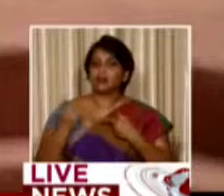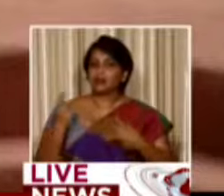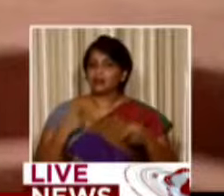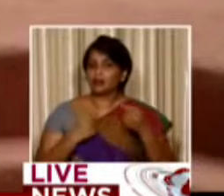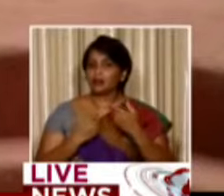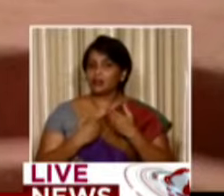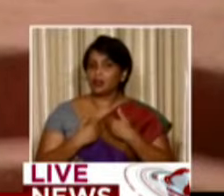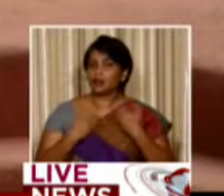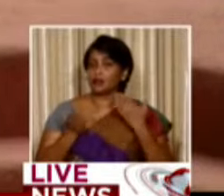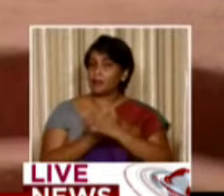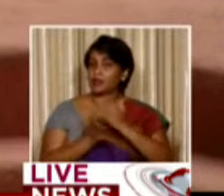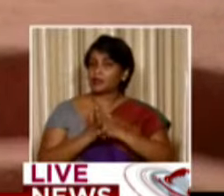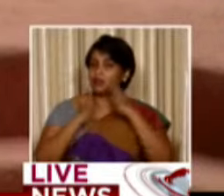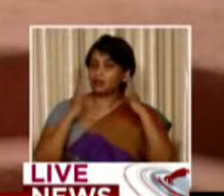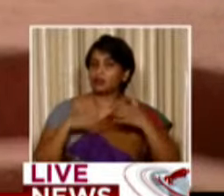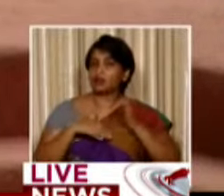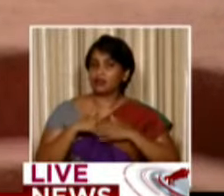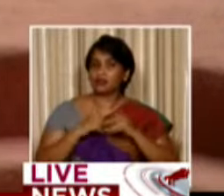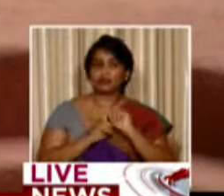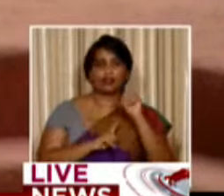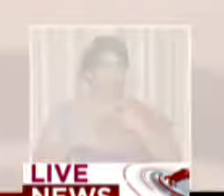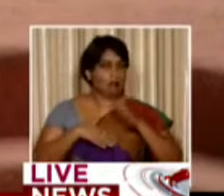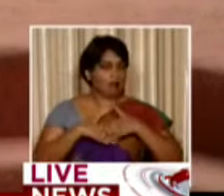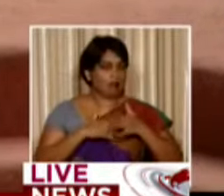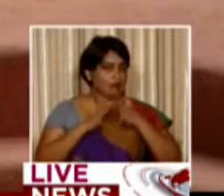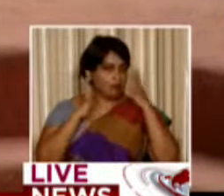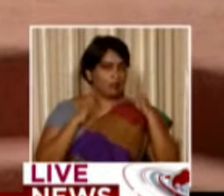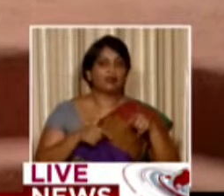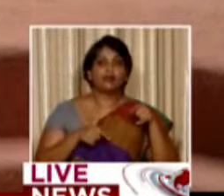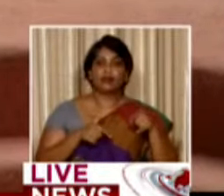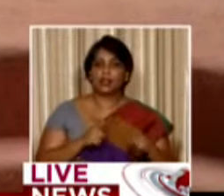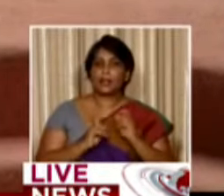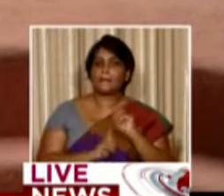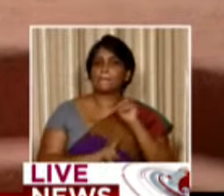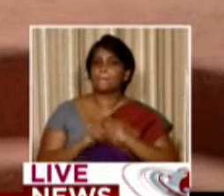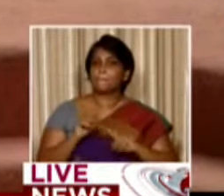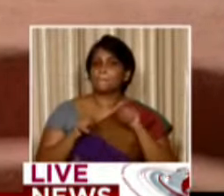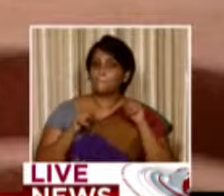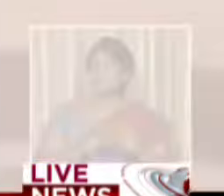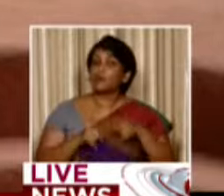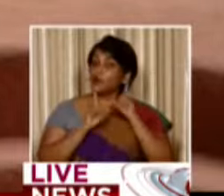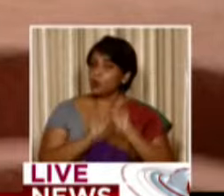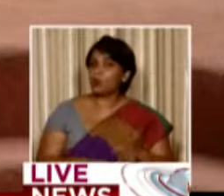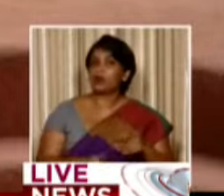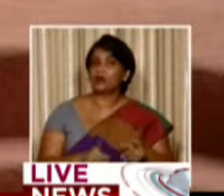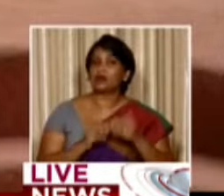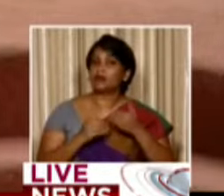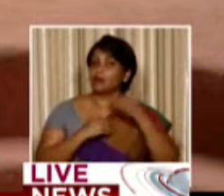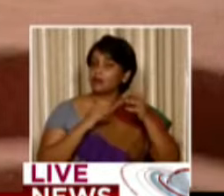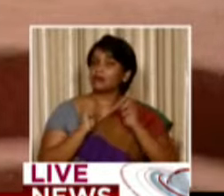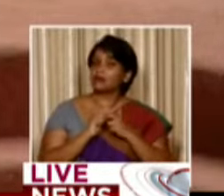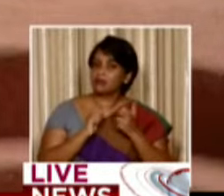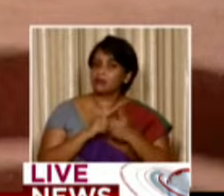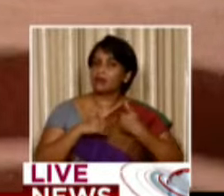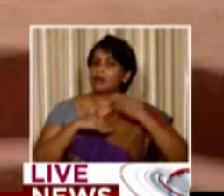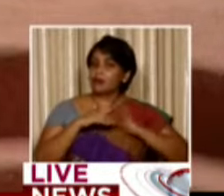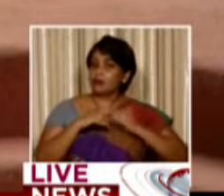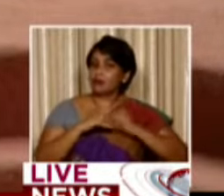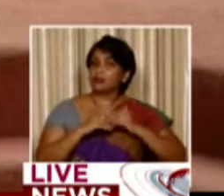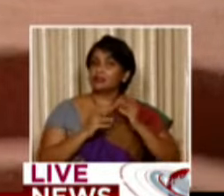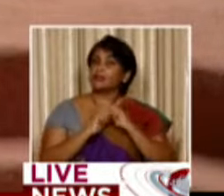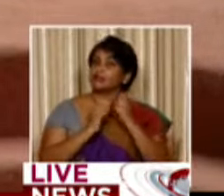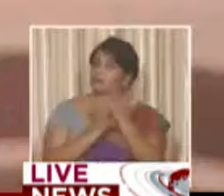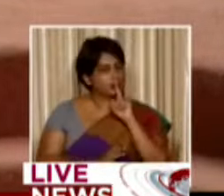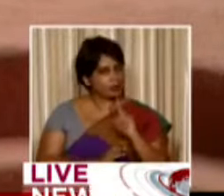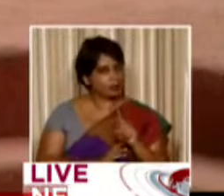statements and other related matters. The online safety bill was published in the Sri Lankan Government Gazette in September 2023.